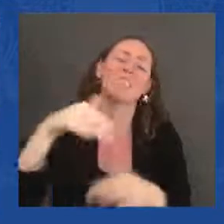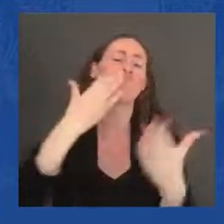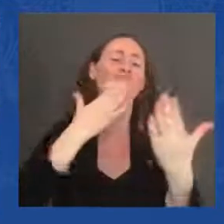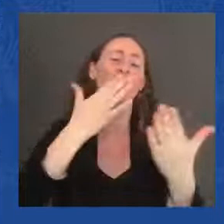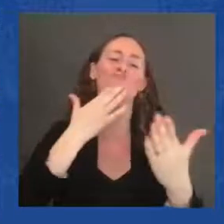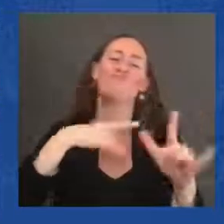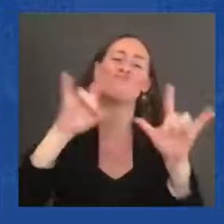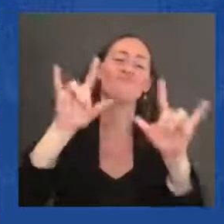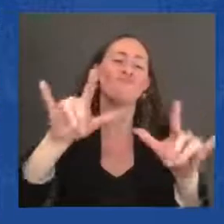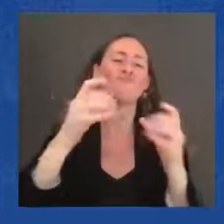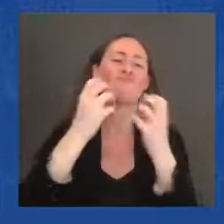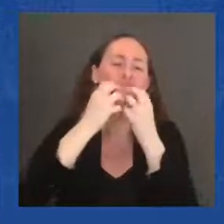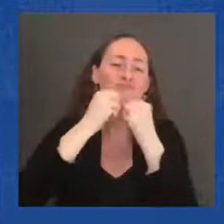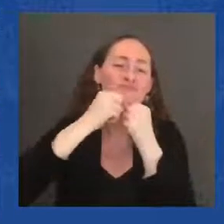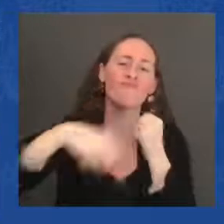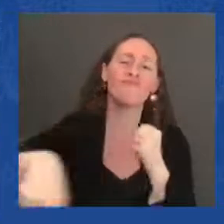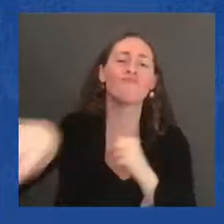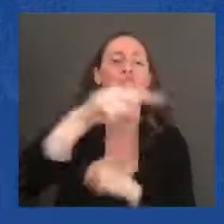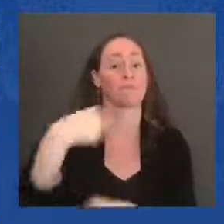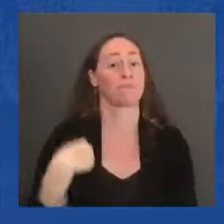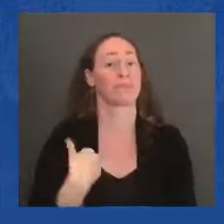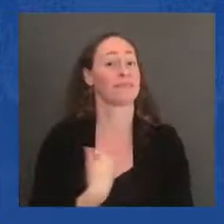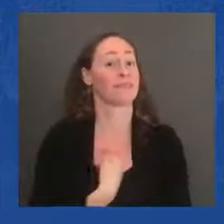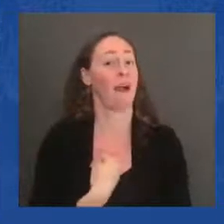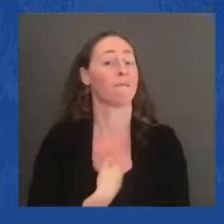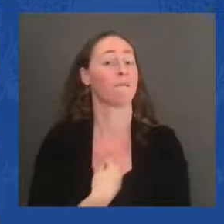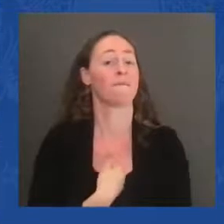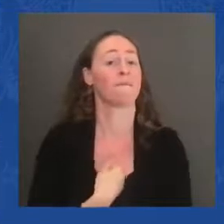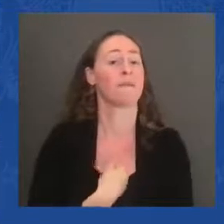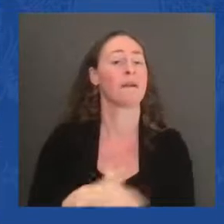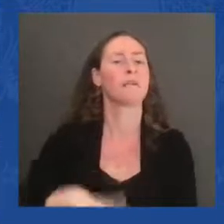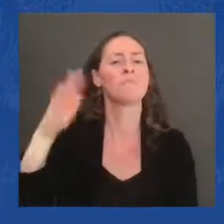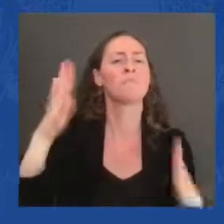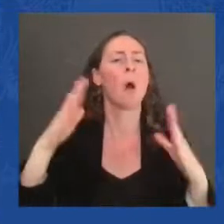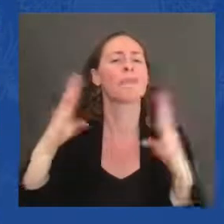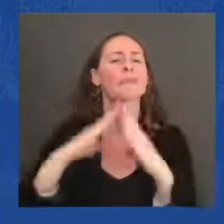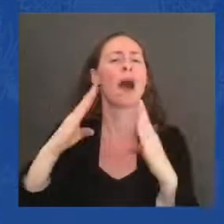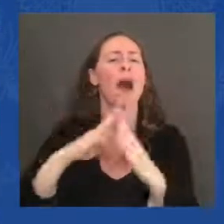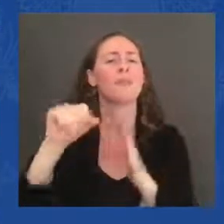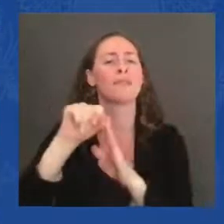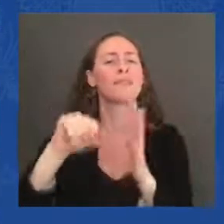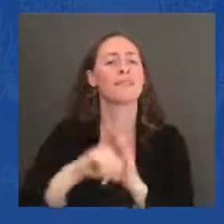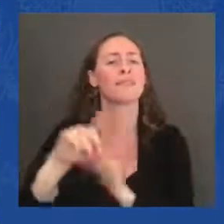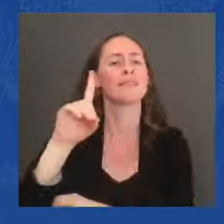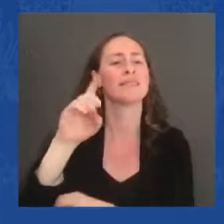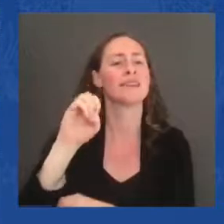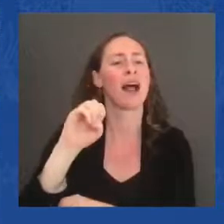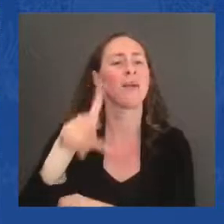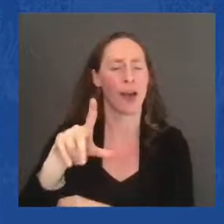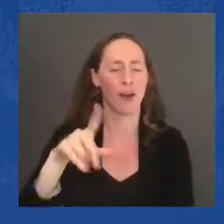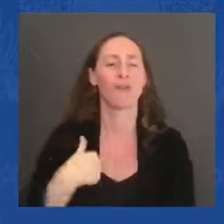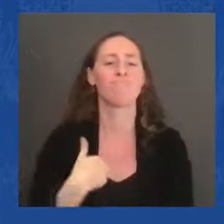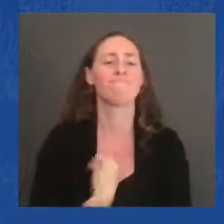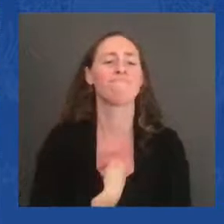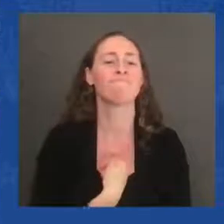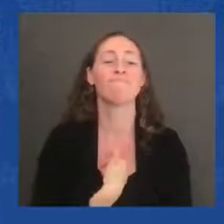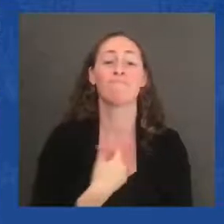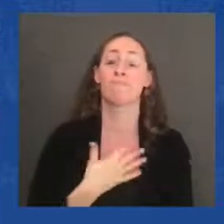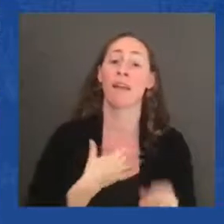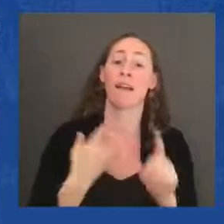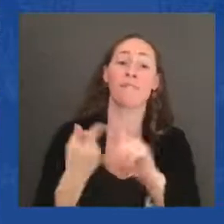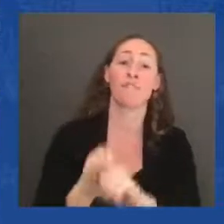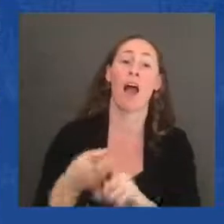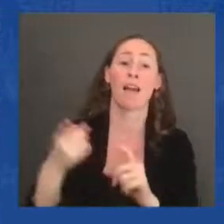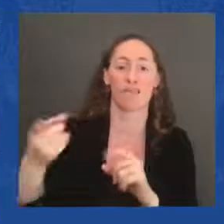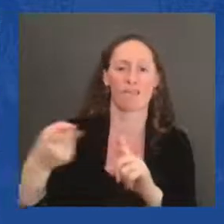this. My first job offer, where I wanted, my wife, deceased wife, and I wanted to move to